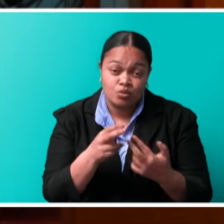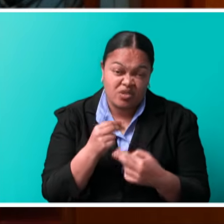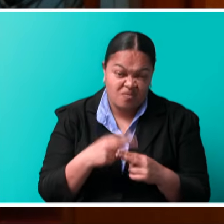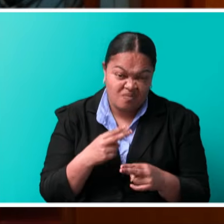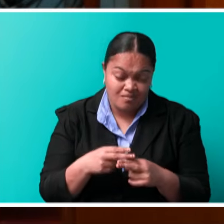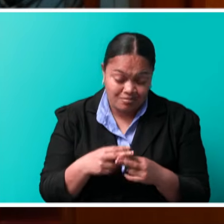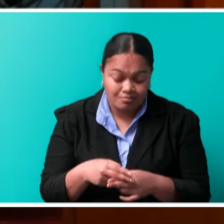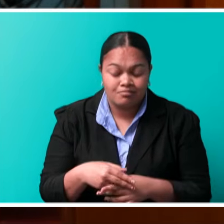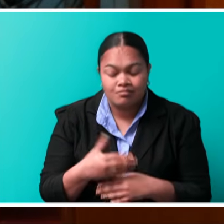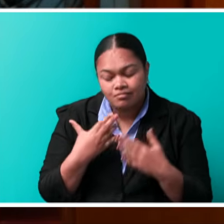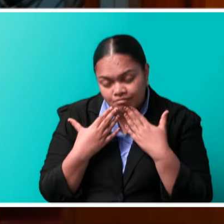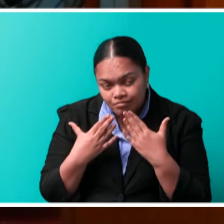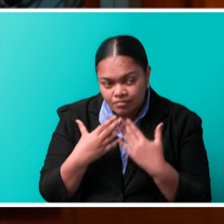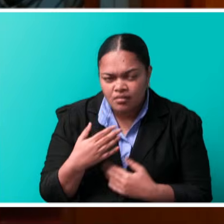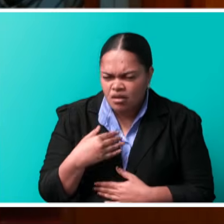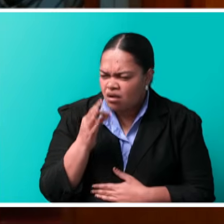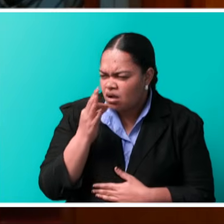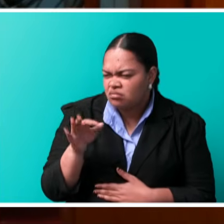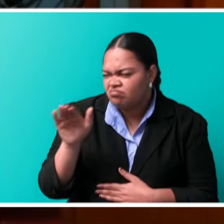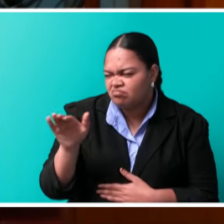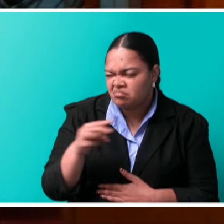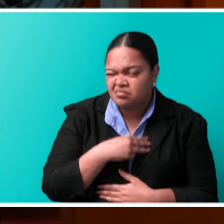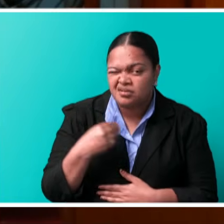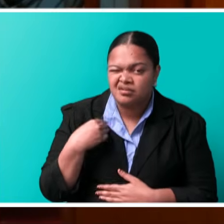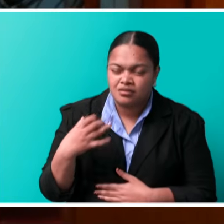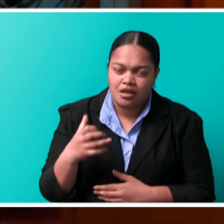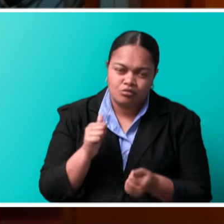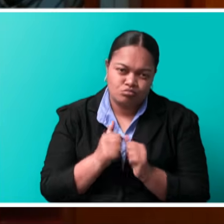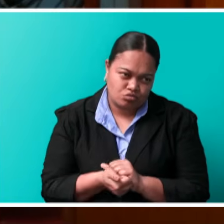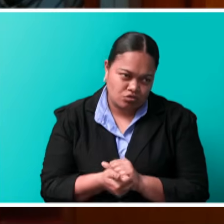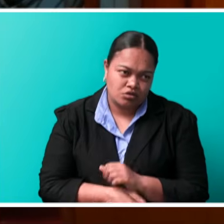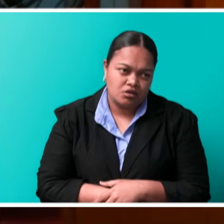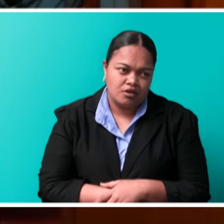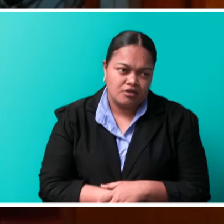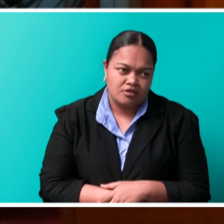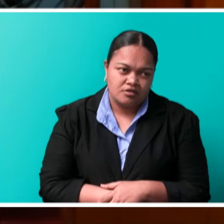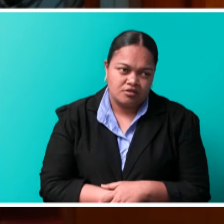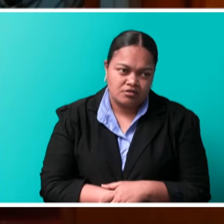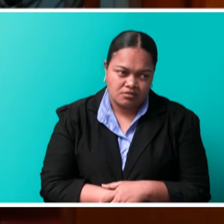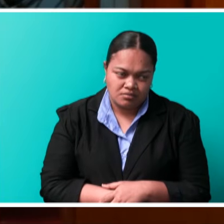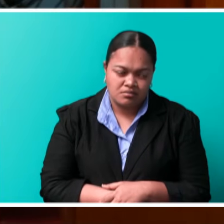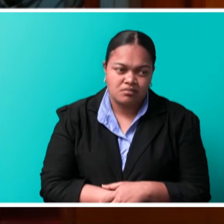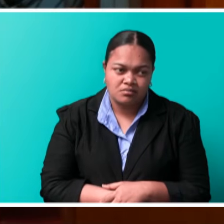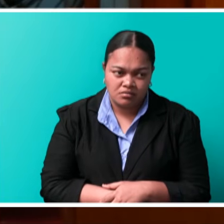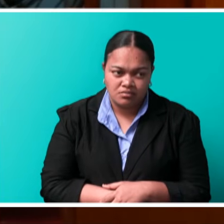of Sport to ensure that we get boxing refereeing